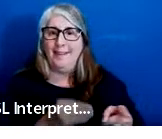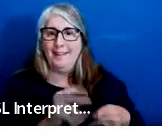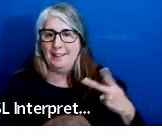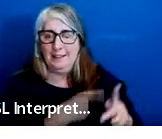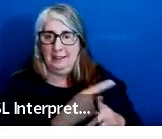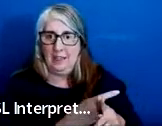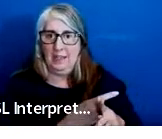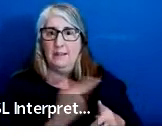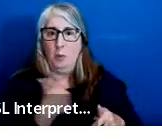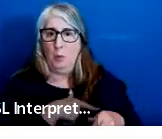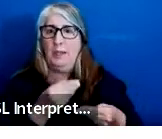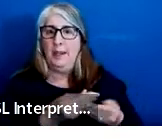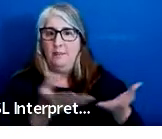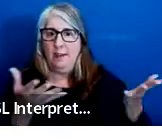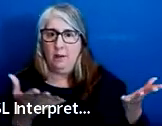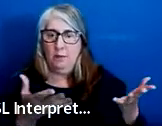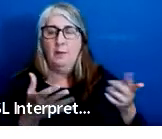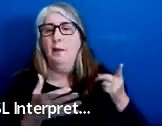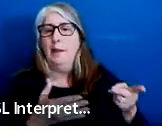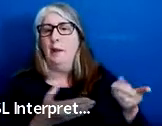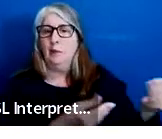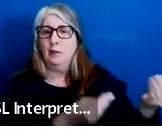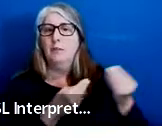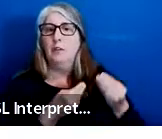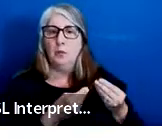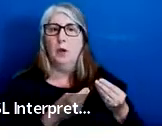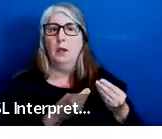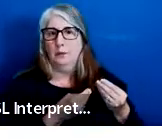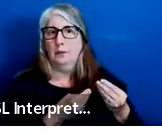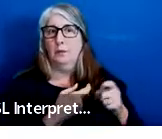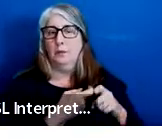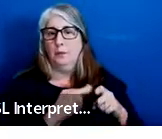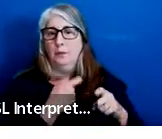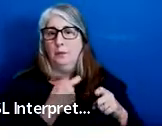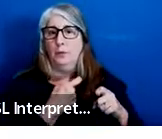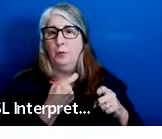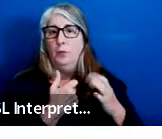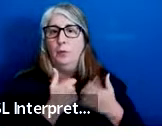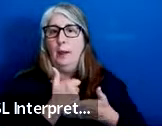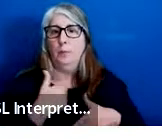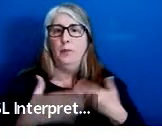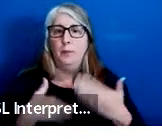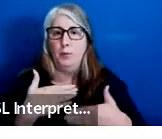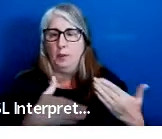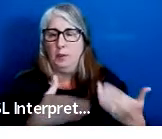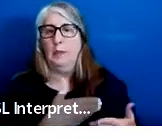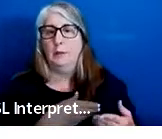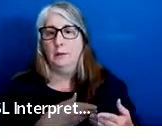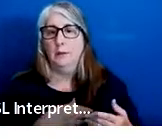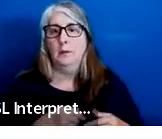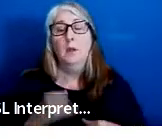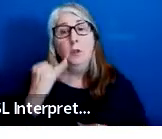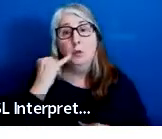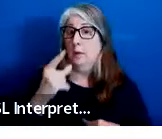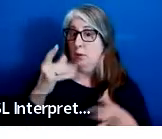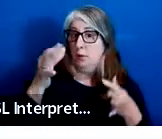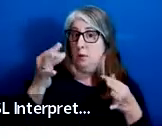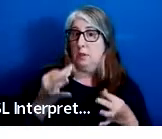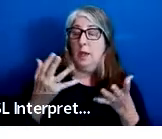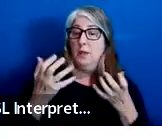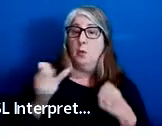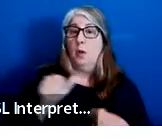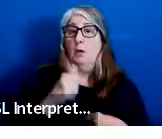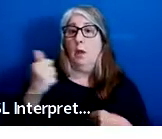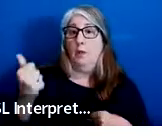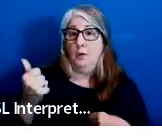we issued. It was provided as a courtesy to help facilitate the process. So if you choose to store your